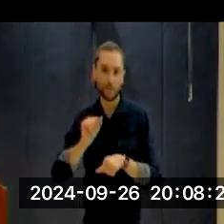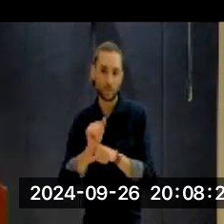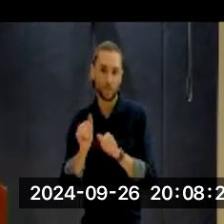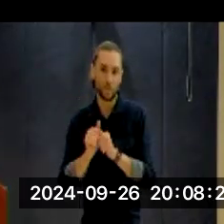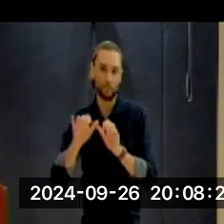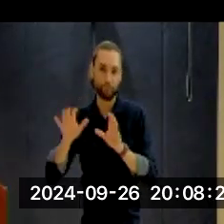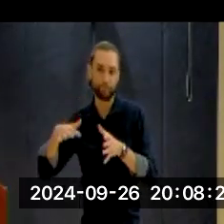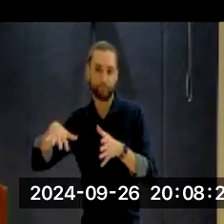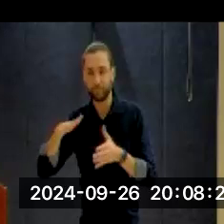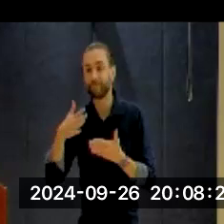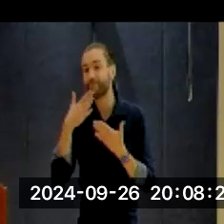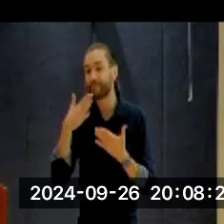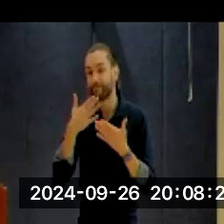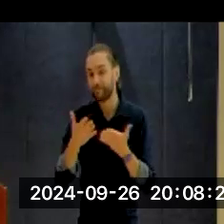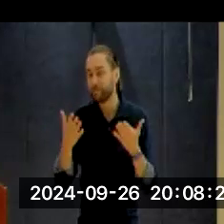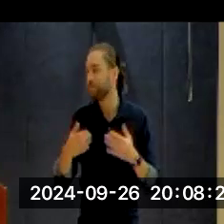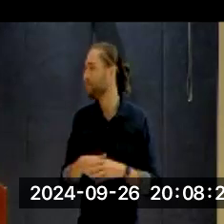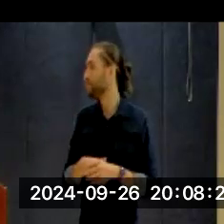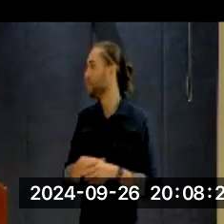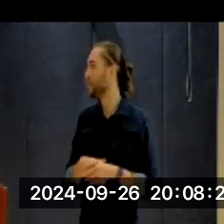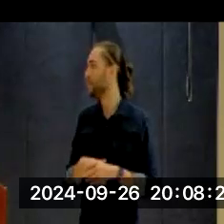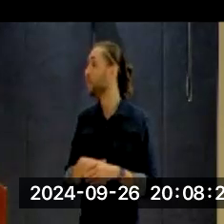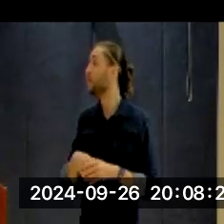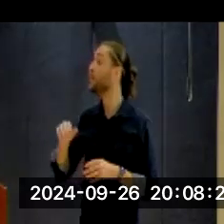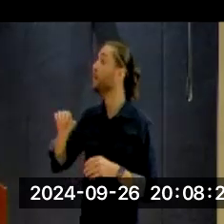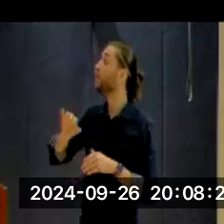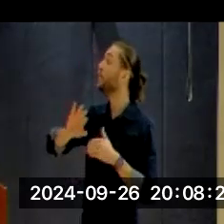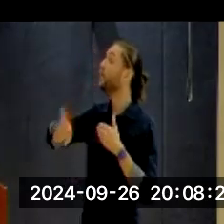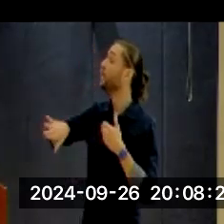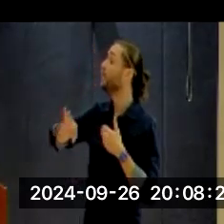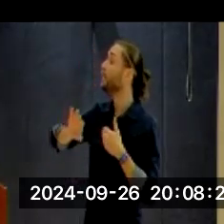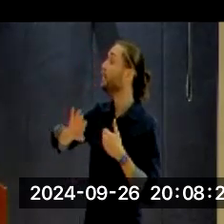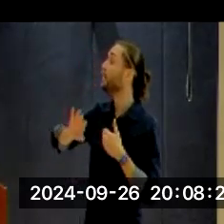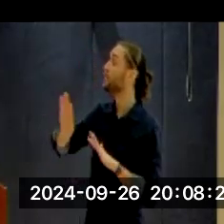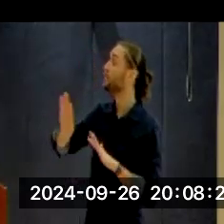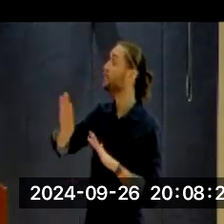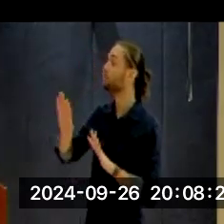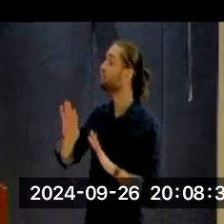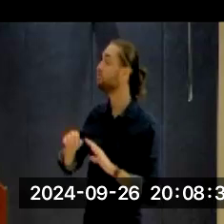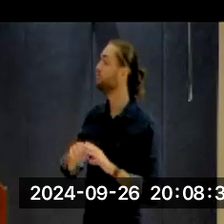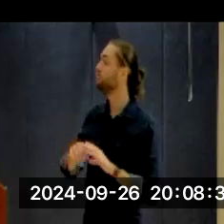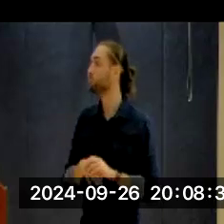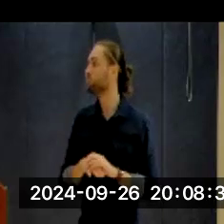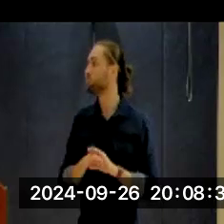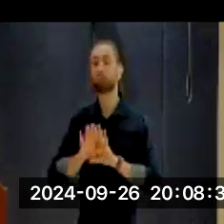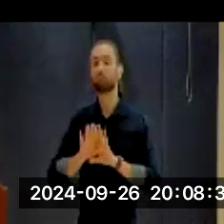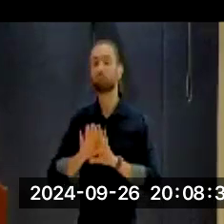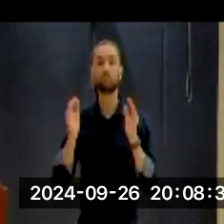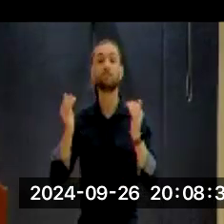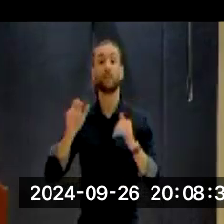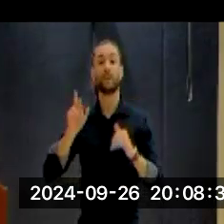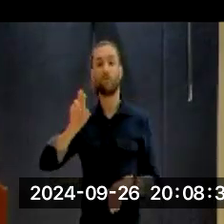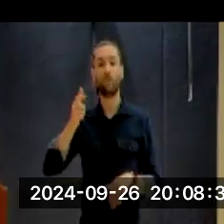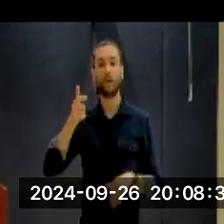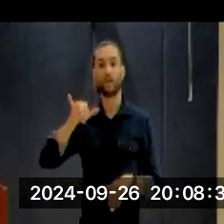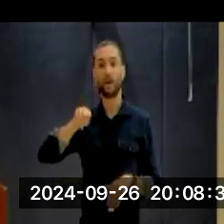tonight. Thank you. Can't see down there if there was anyone else who wanted to. Okay, Regina. Yeah, I'd just like to thank